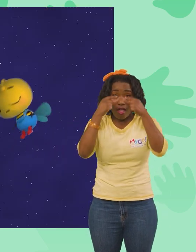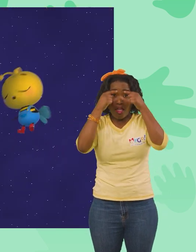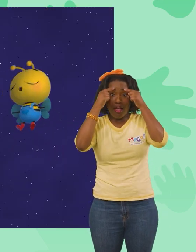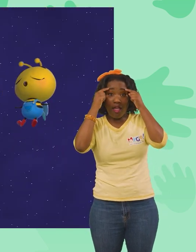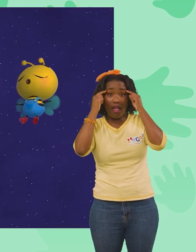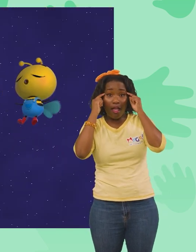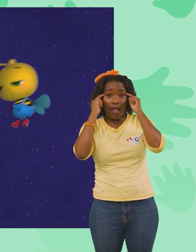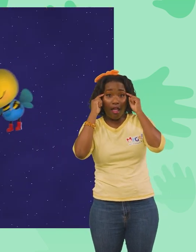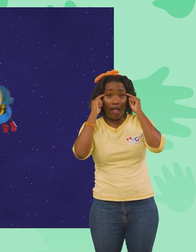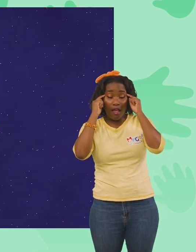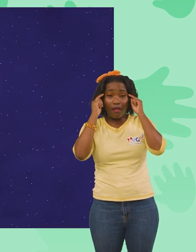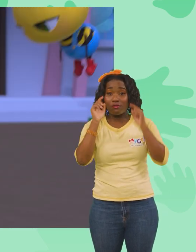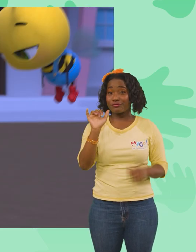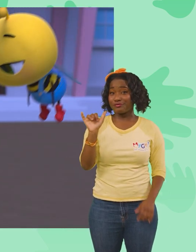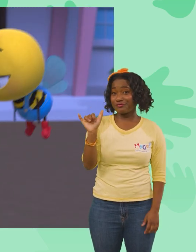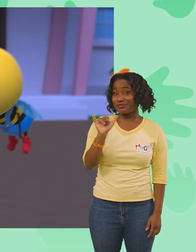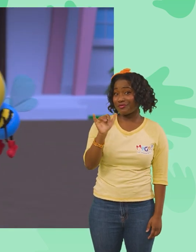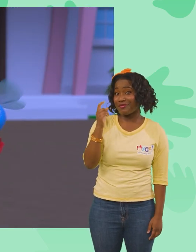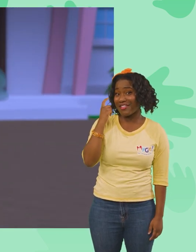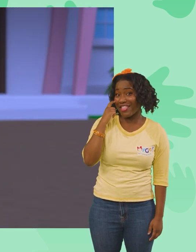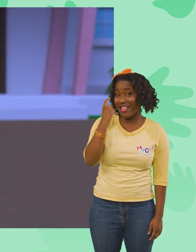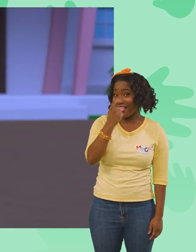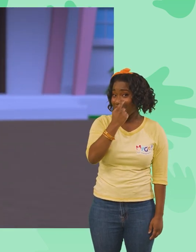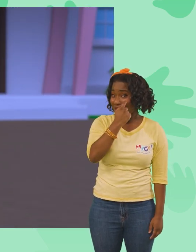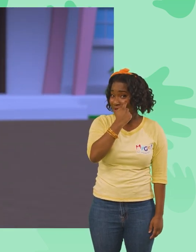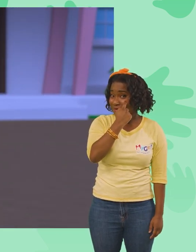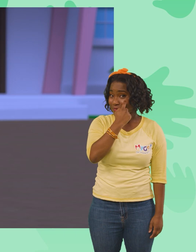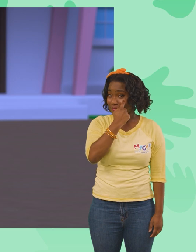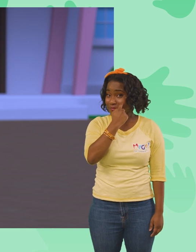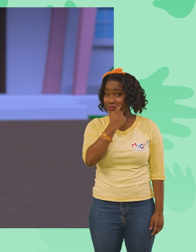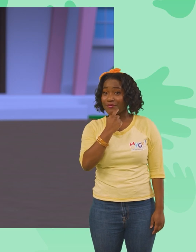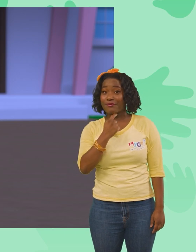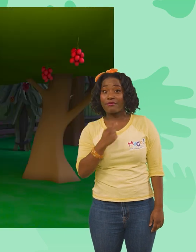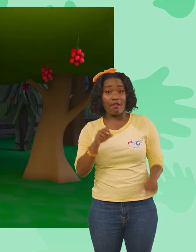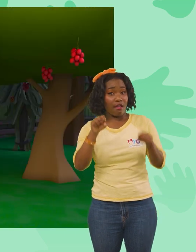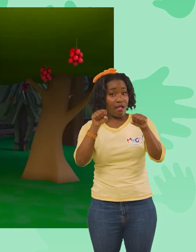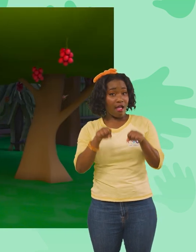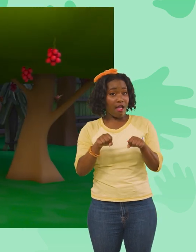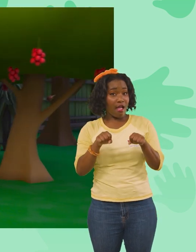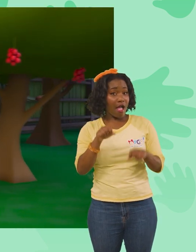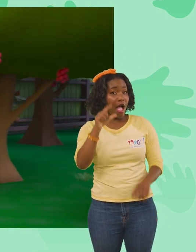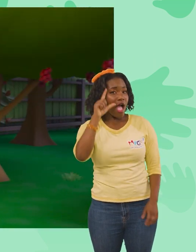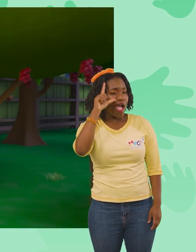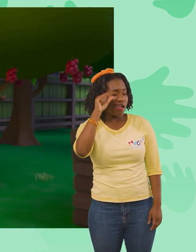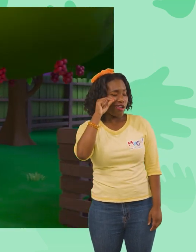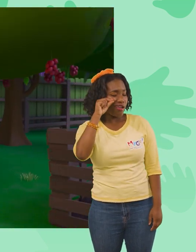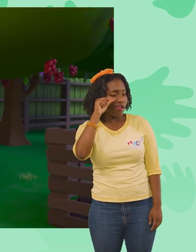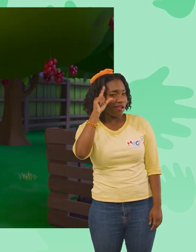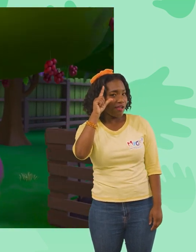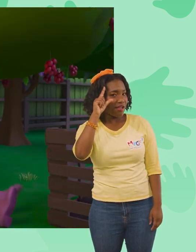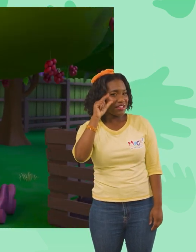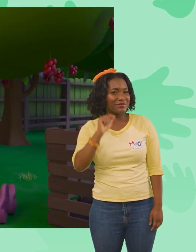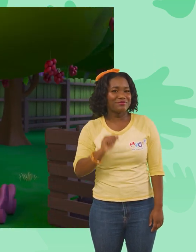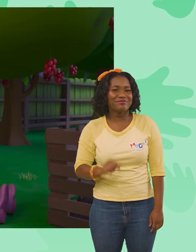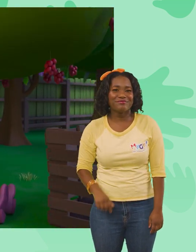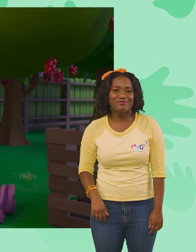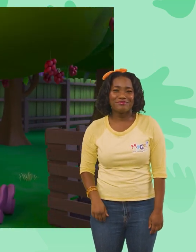Ye you na mei mao, ye you na yan jing, yan jing bu hui zha.